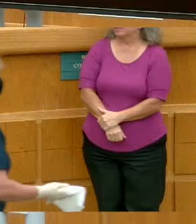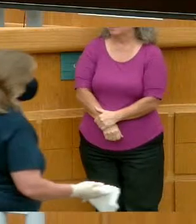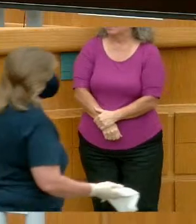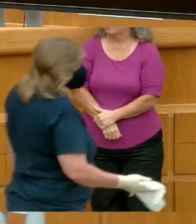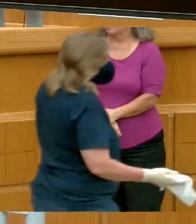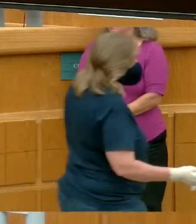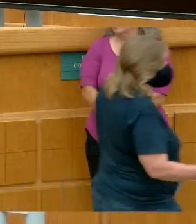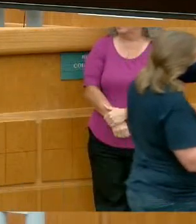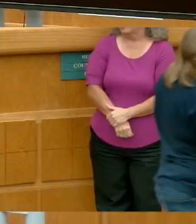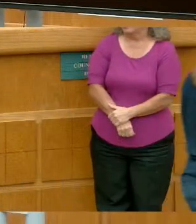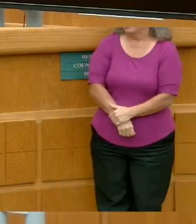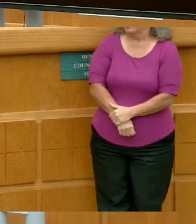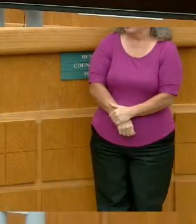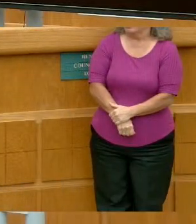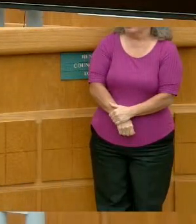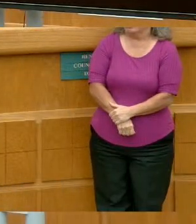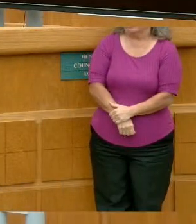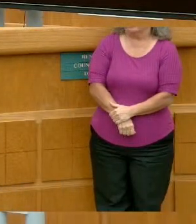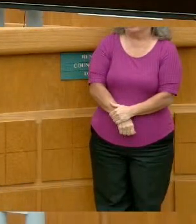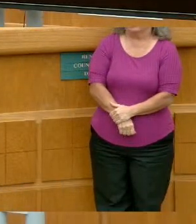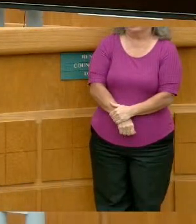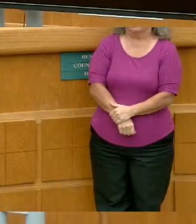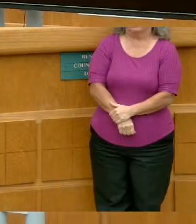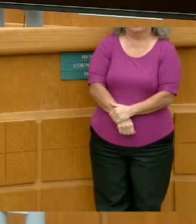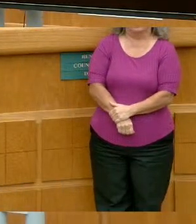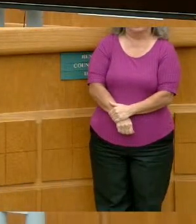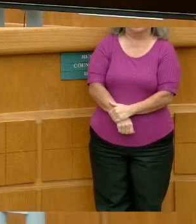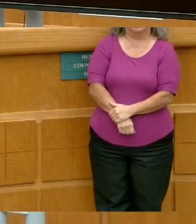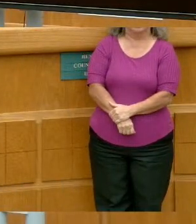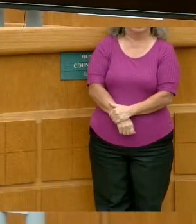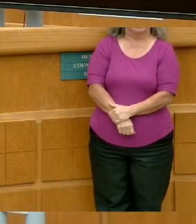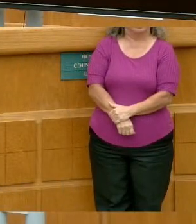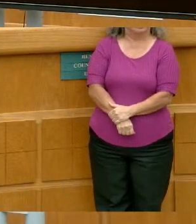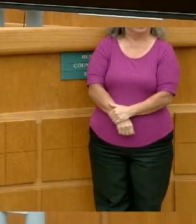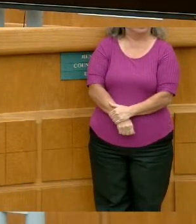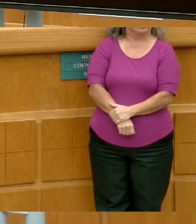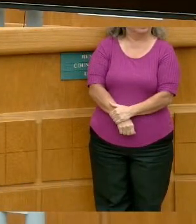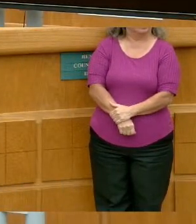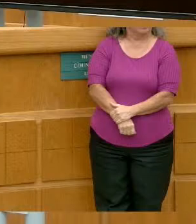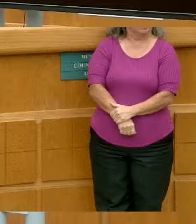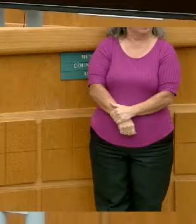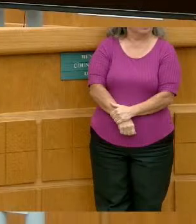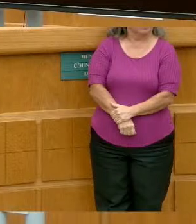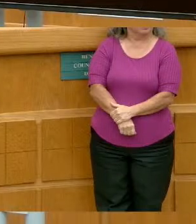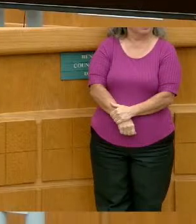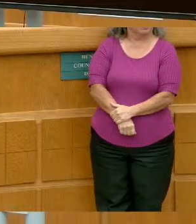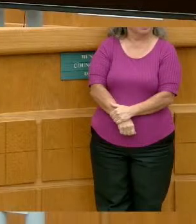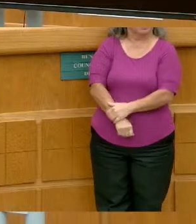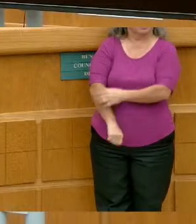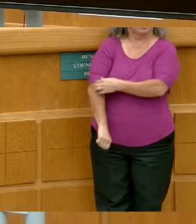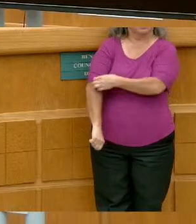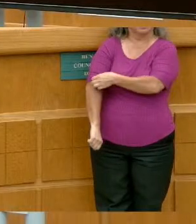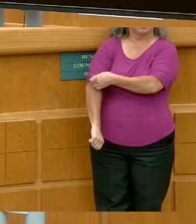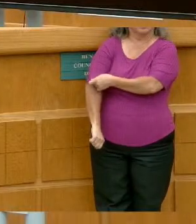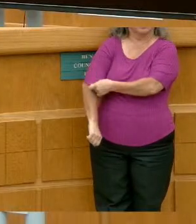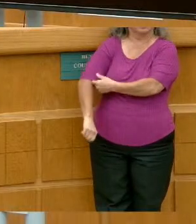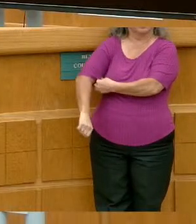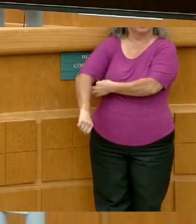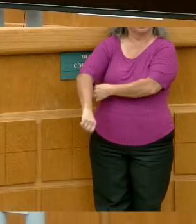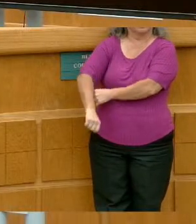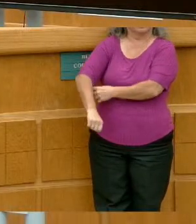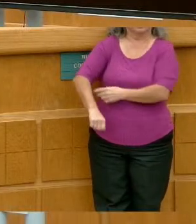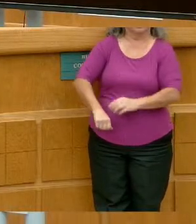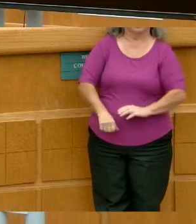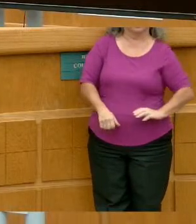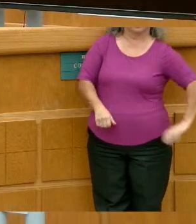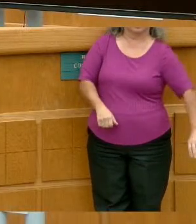pacientes no mejoran debido a mí, sino gracias a todo el personal médico. Yo estoy muy orgulloso de los enfermeros. Ellos han ayudado a todos, a sus colegas, a